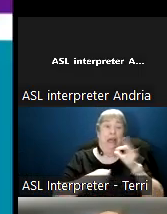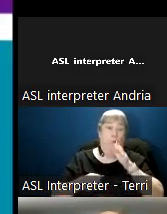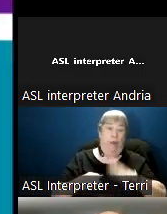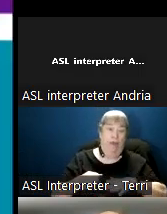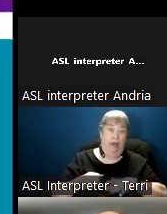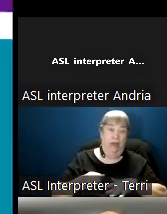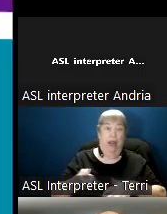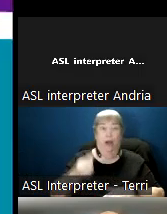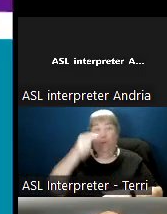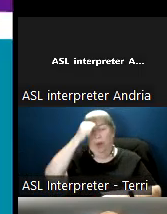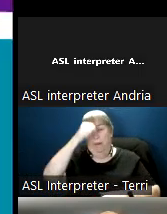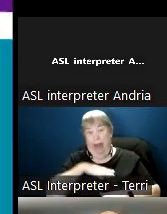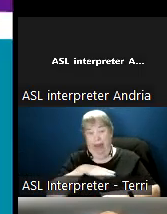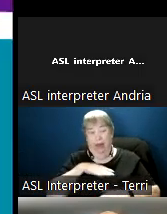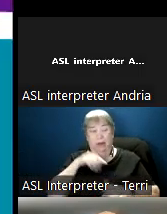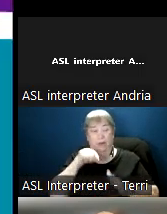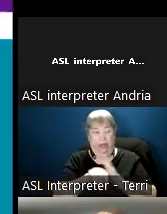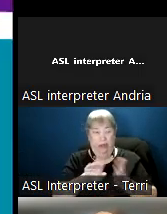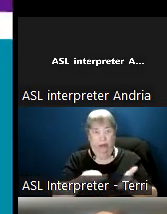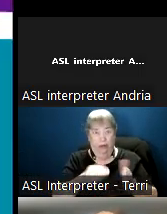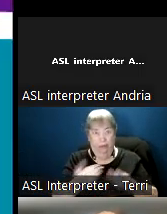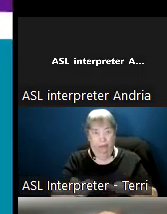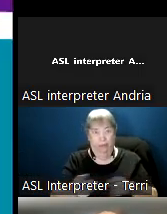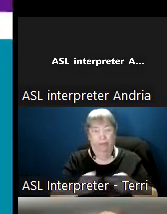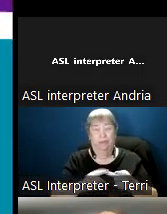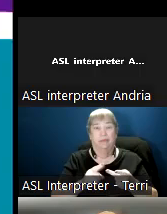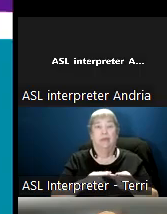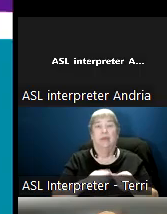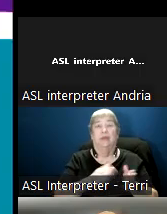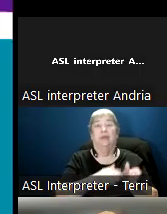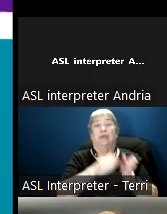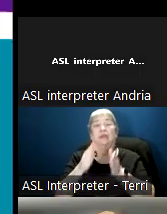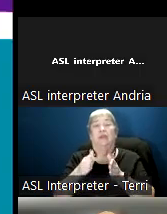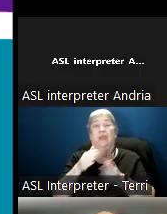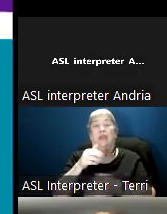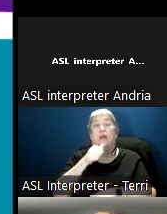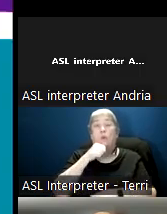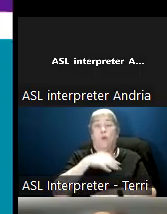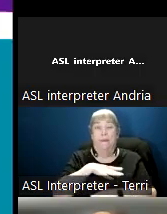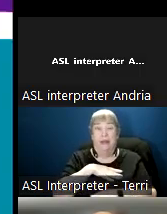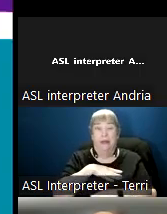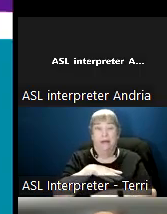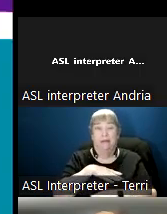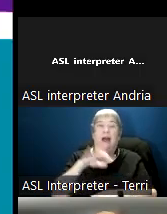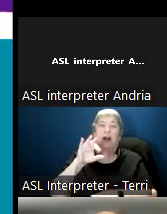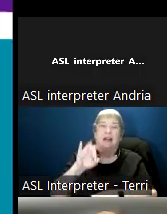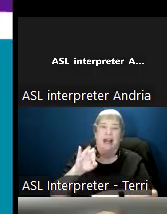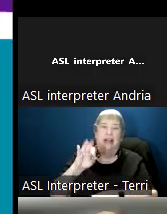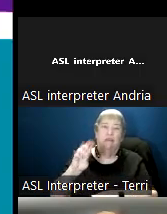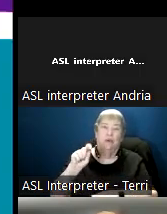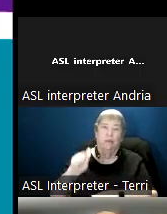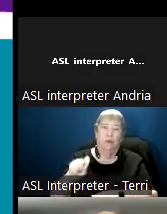partners. Women make up 94.7% of all the intimate partner deaths in